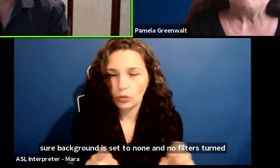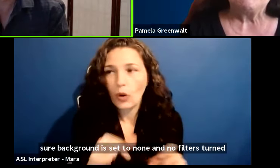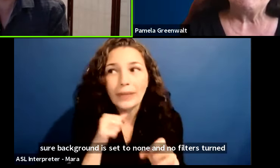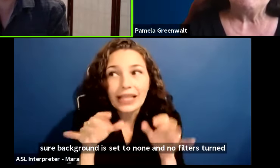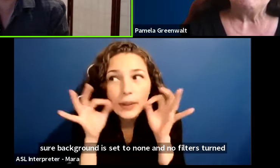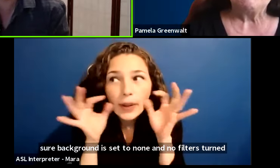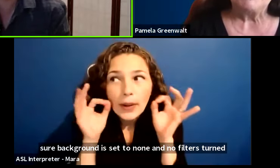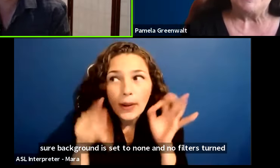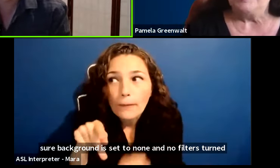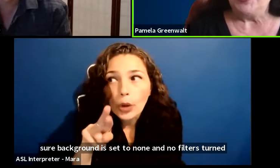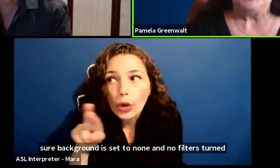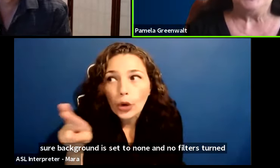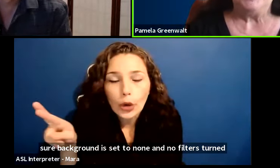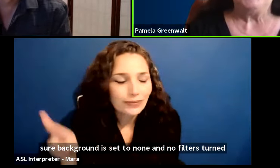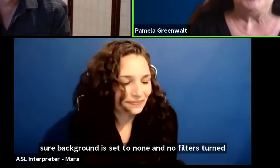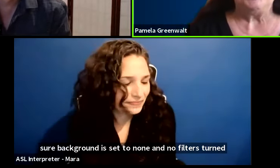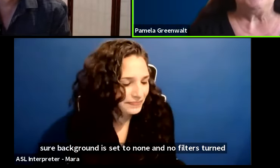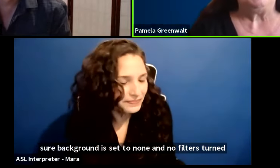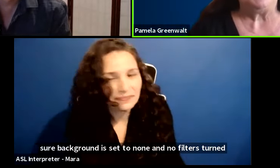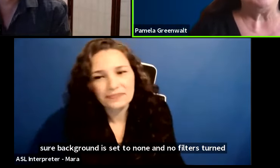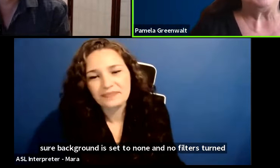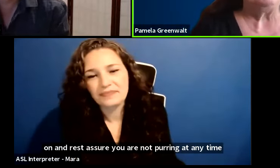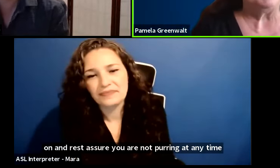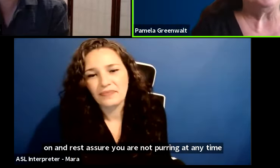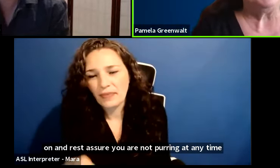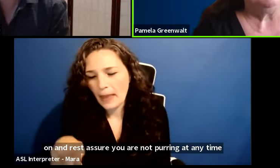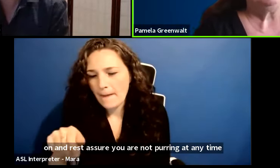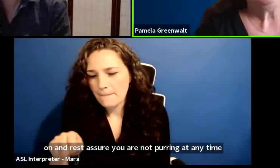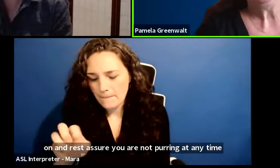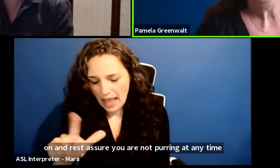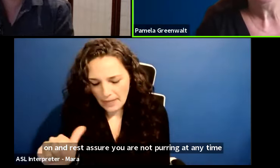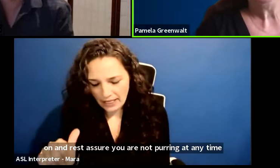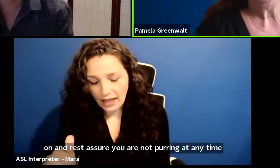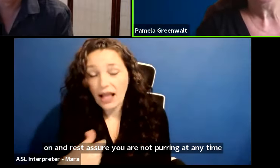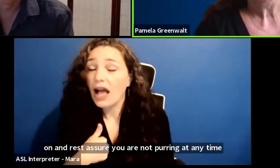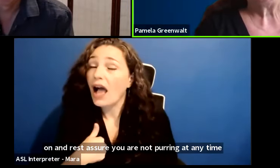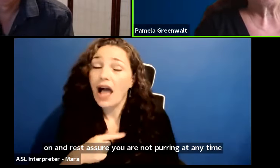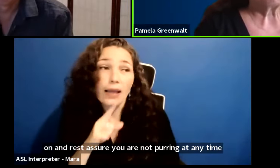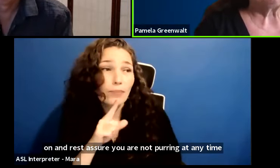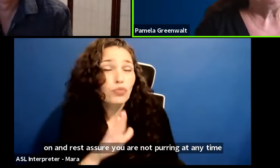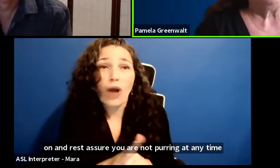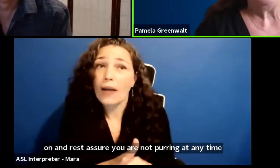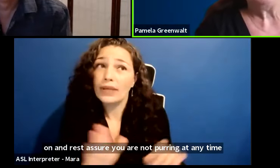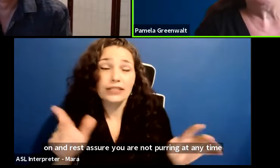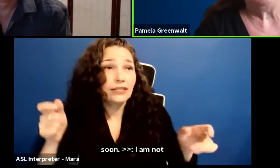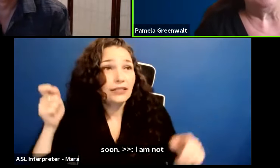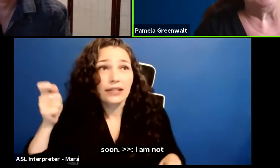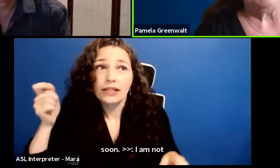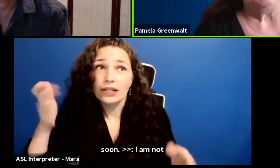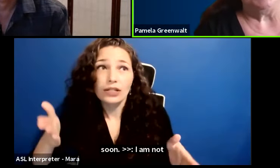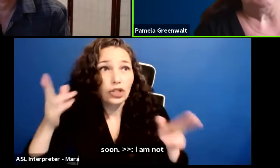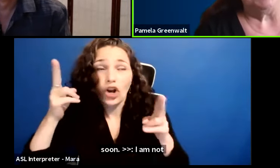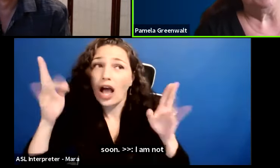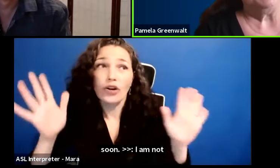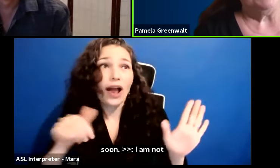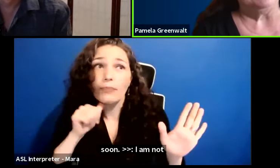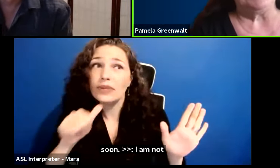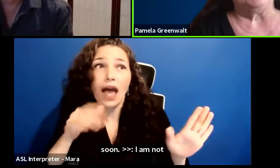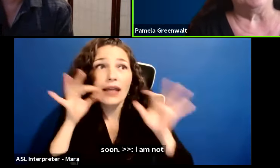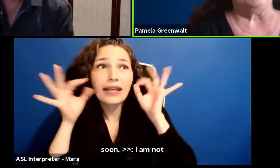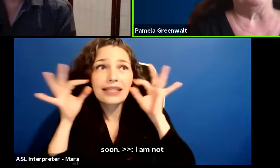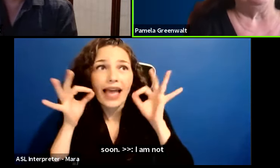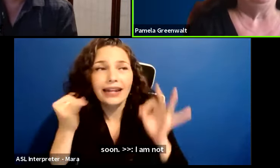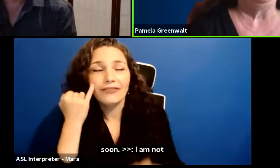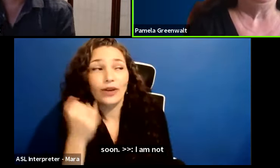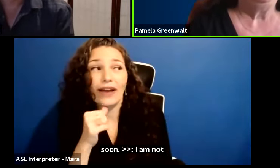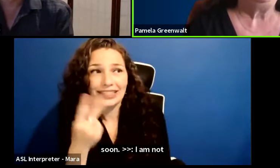soon. I'm not a cat, Your Honor. I promise I'm not a cat. For those of you who didn't see the meme, it's pretty funny.